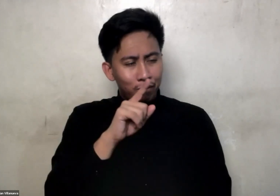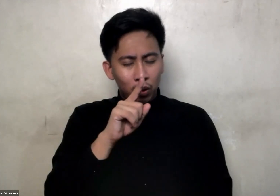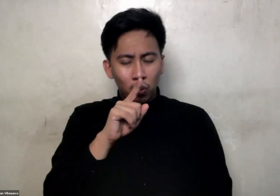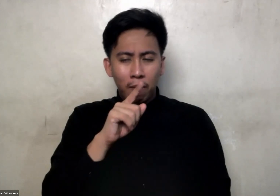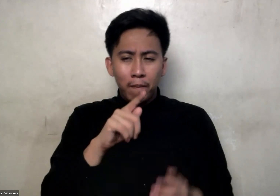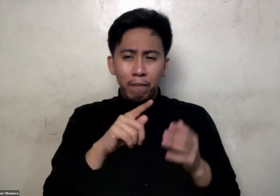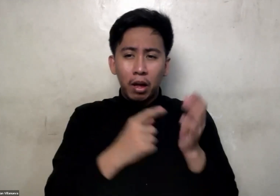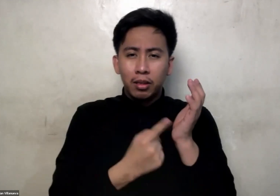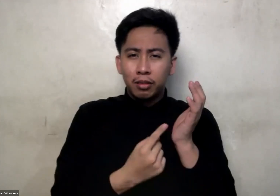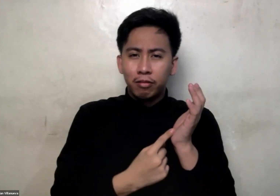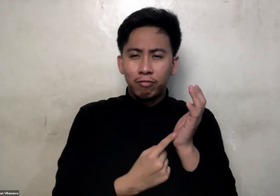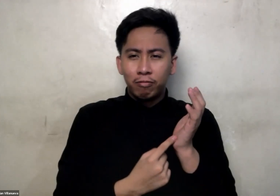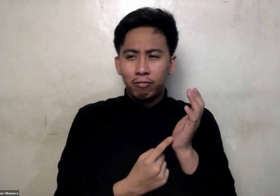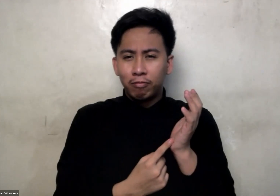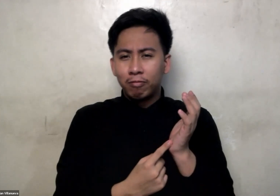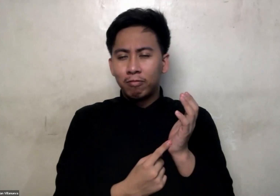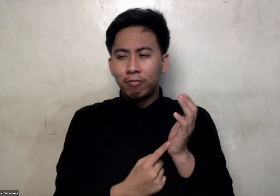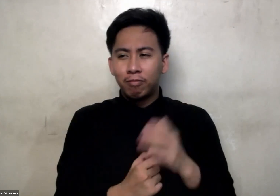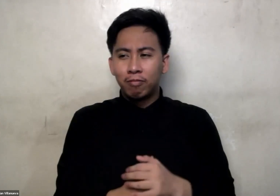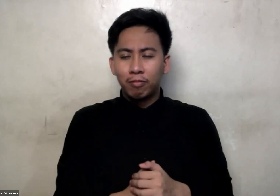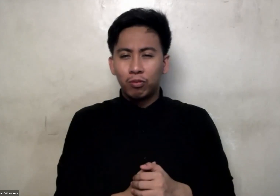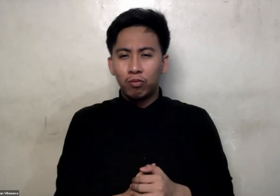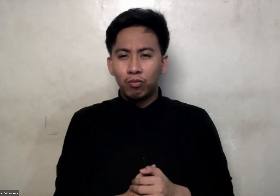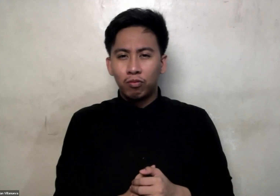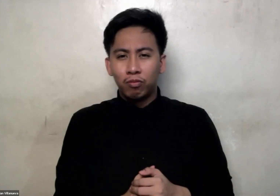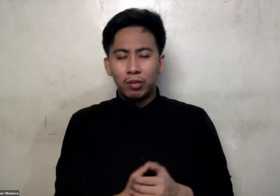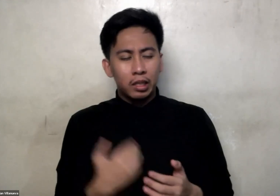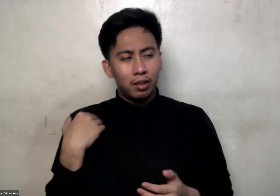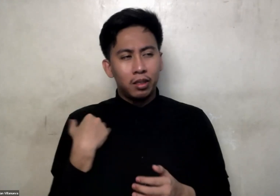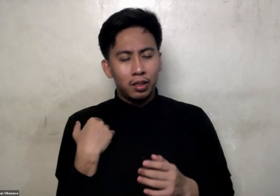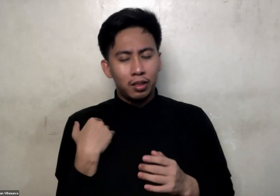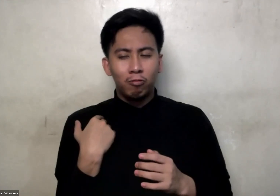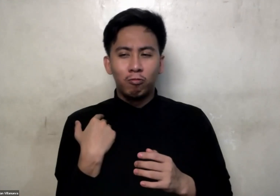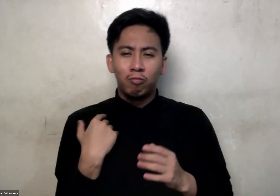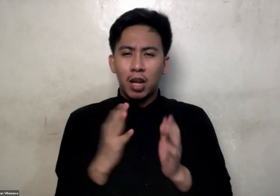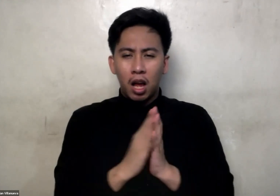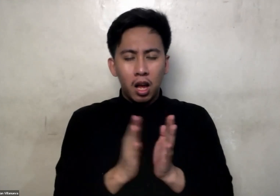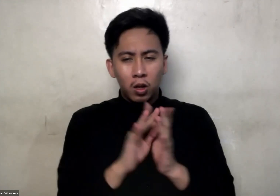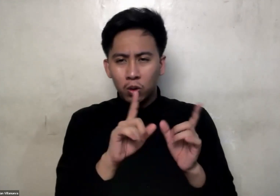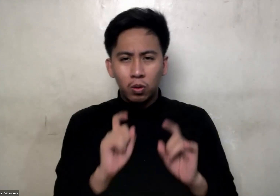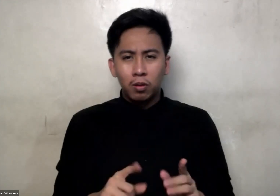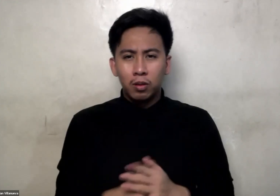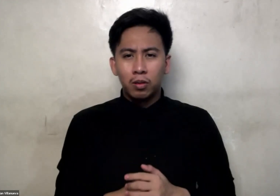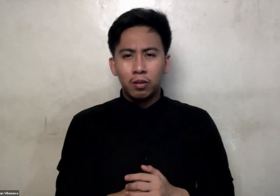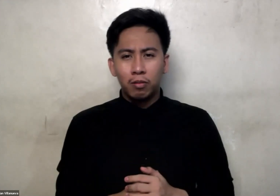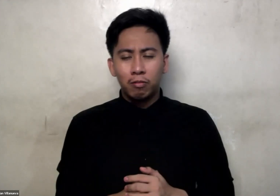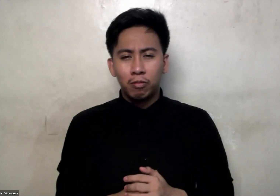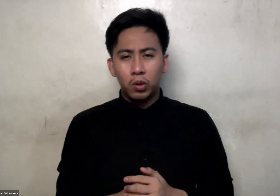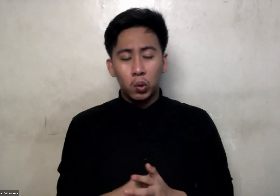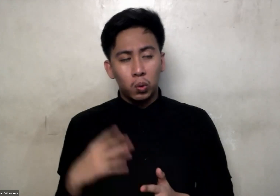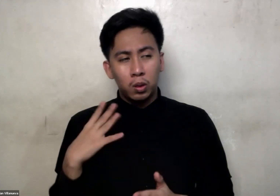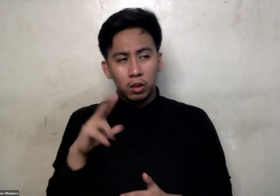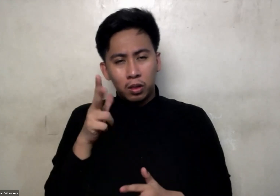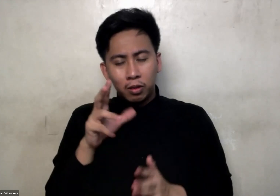Your boss. You also forgot him. Sir Ostier. But if you can give me lang po 30 seconds, I'll just double